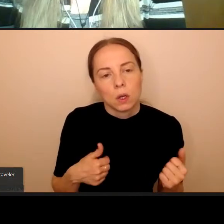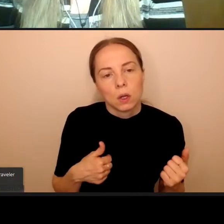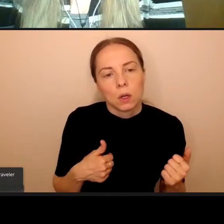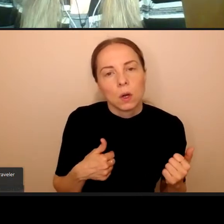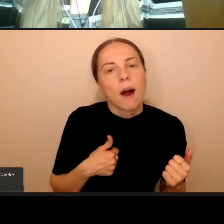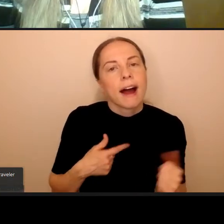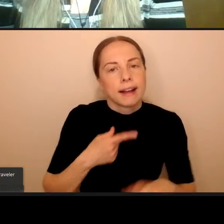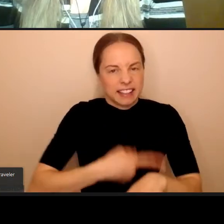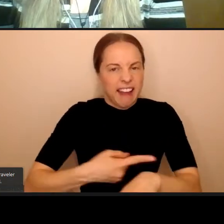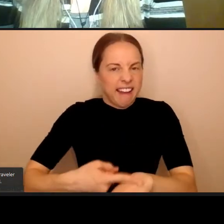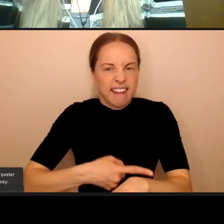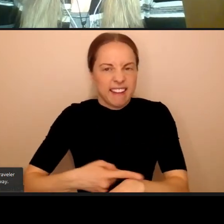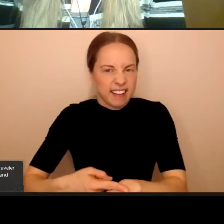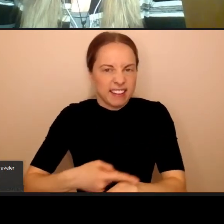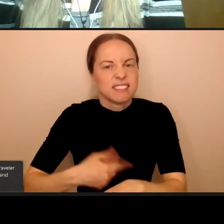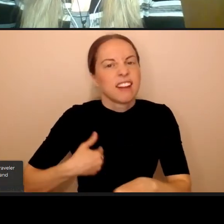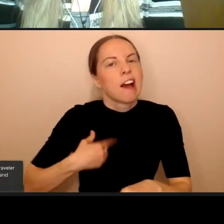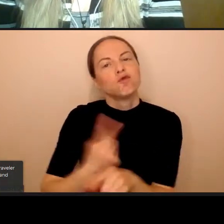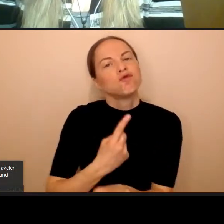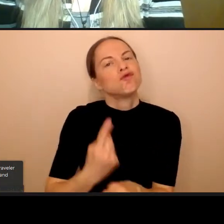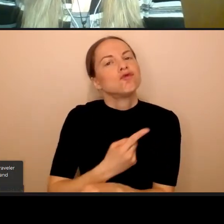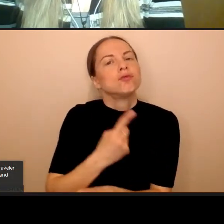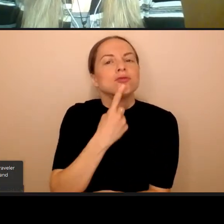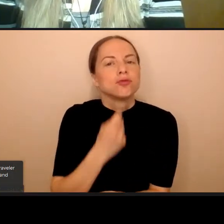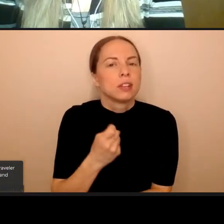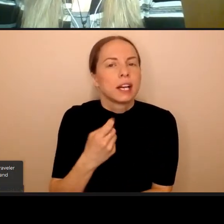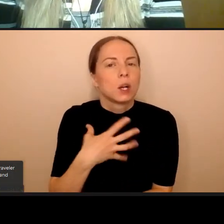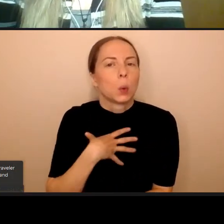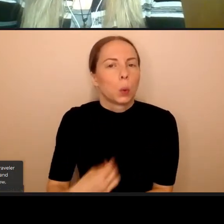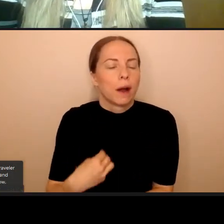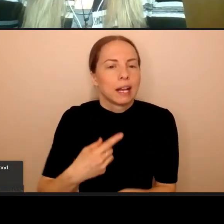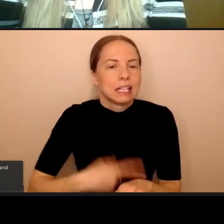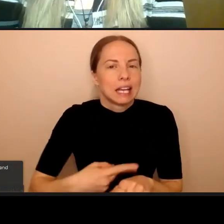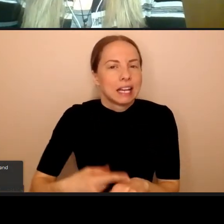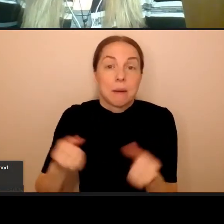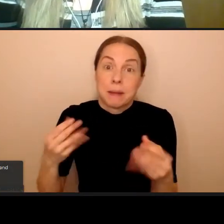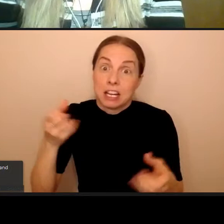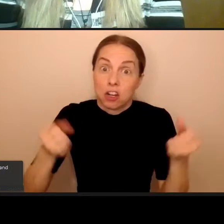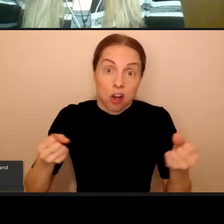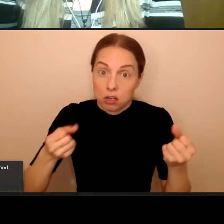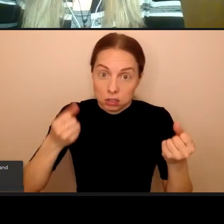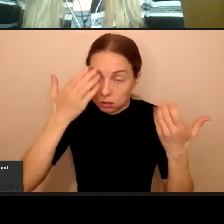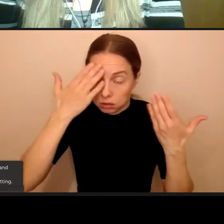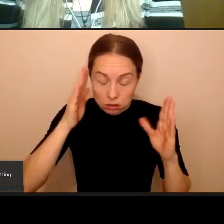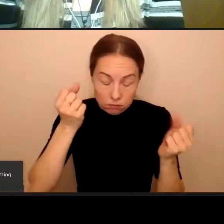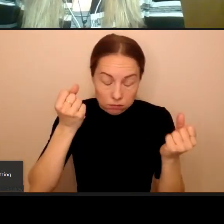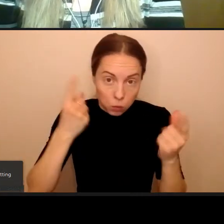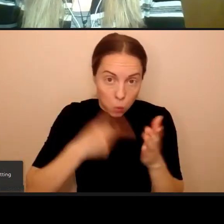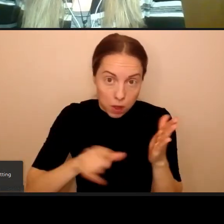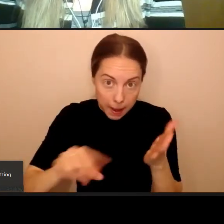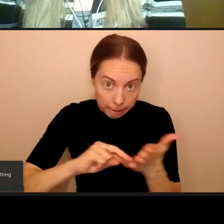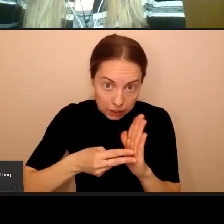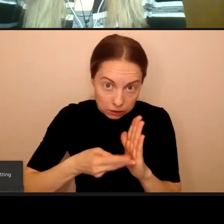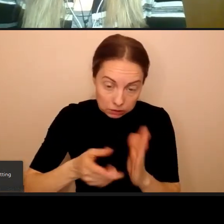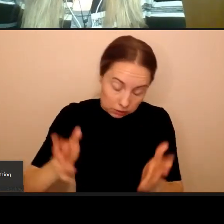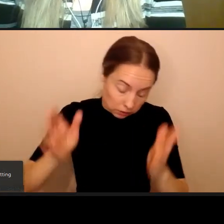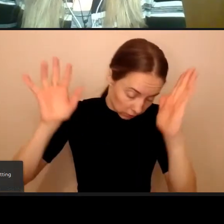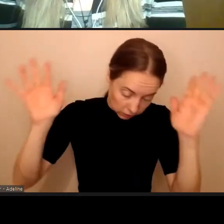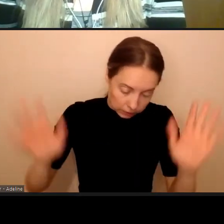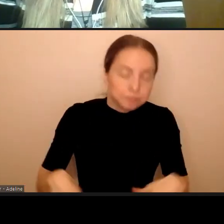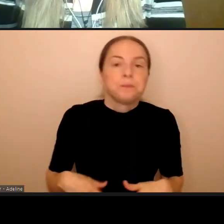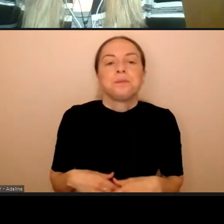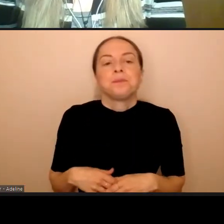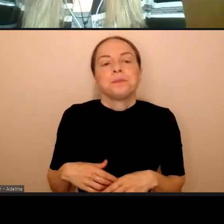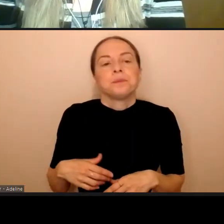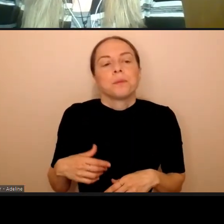the traditional red and white cane, which many cars still don't understand what that means, but we're getting there. Um, so